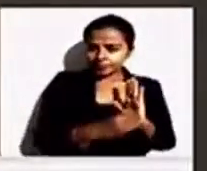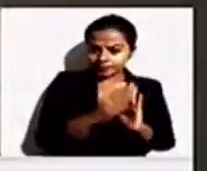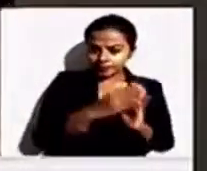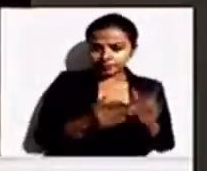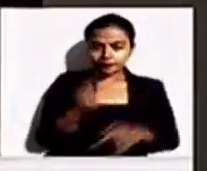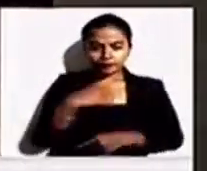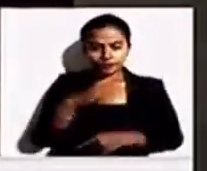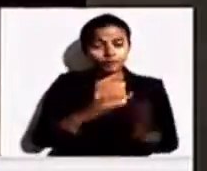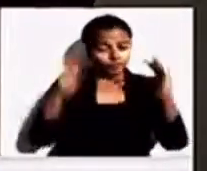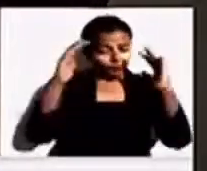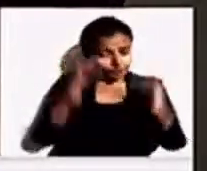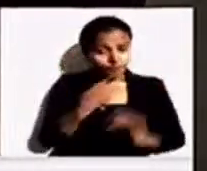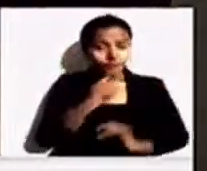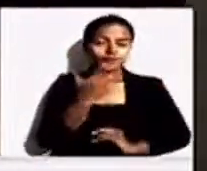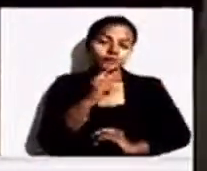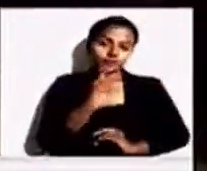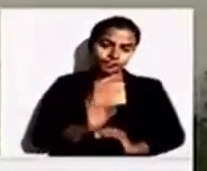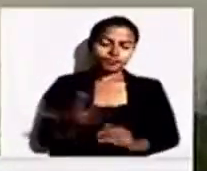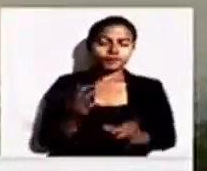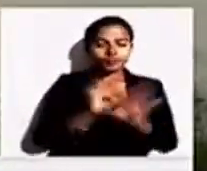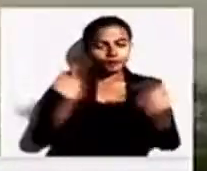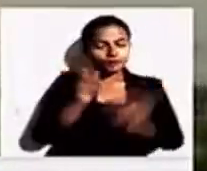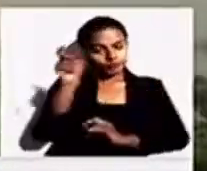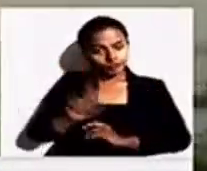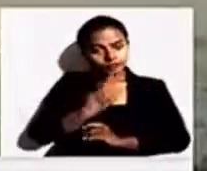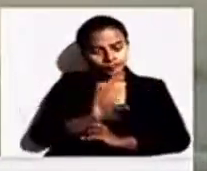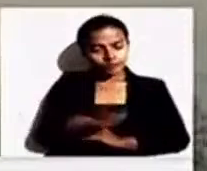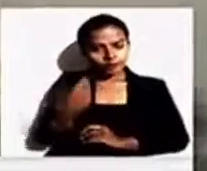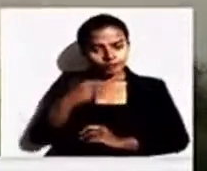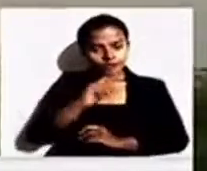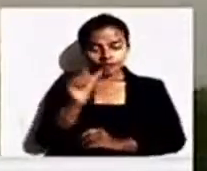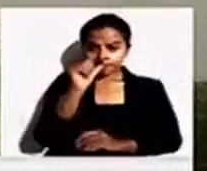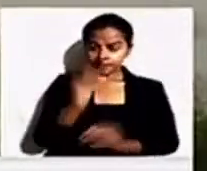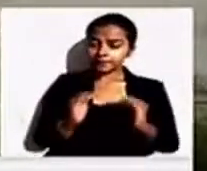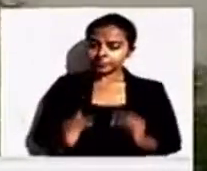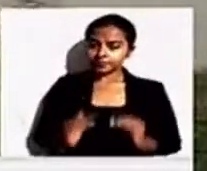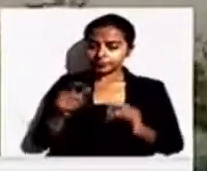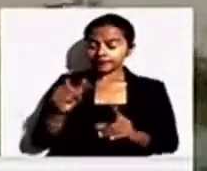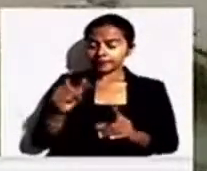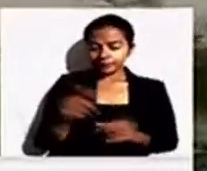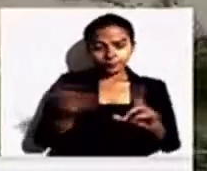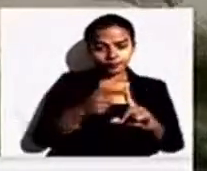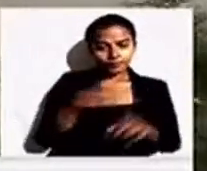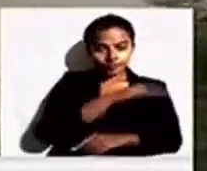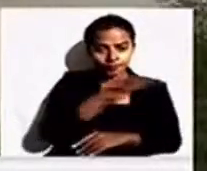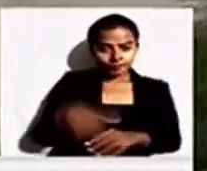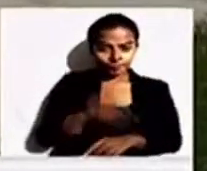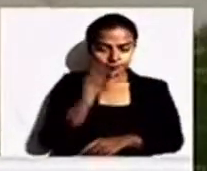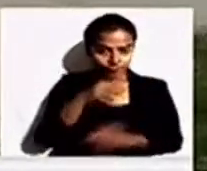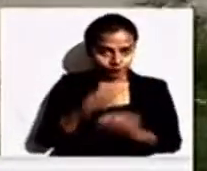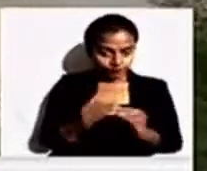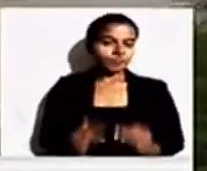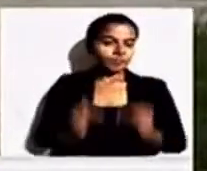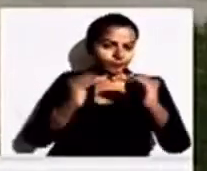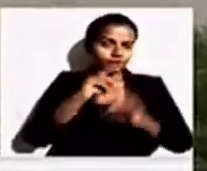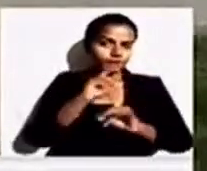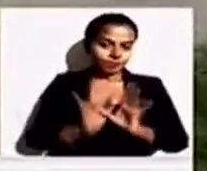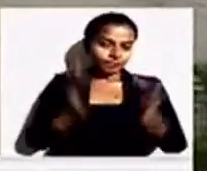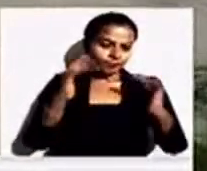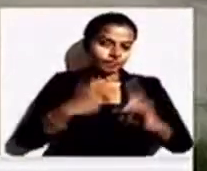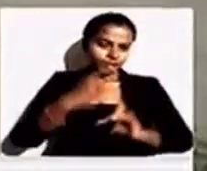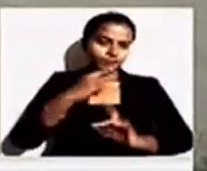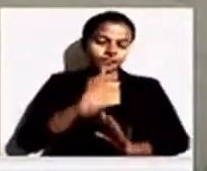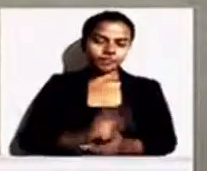Our correspondent reported that water levels of the Iranamadu tank in Kilinochi reached spill levels due to heavy rain. Paddy fields